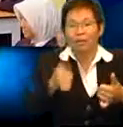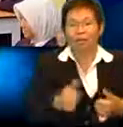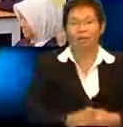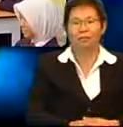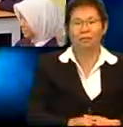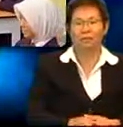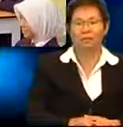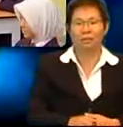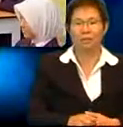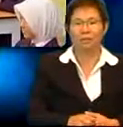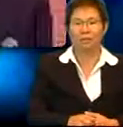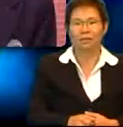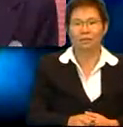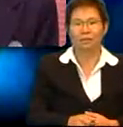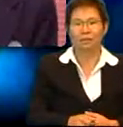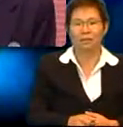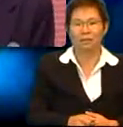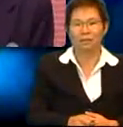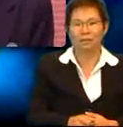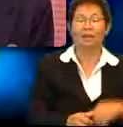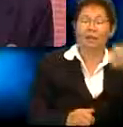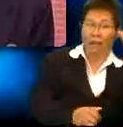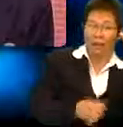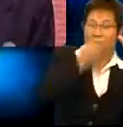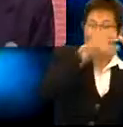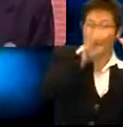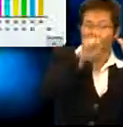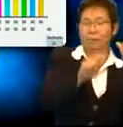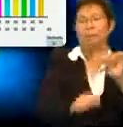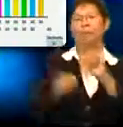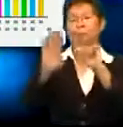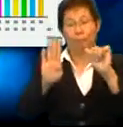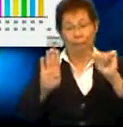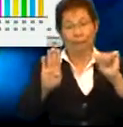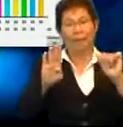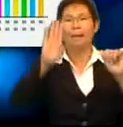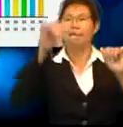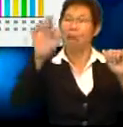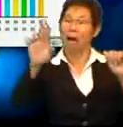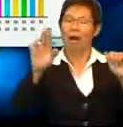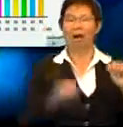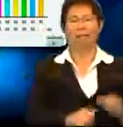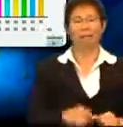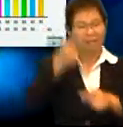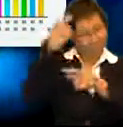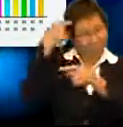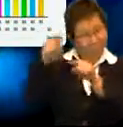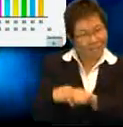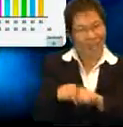Sahizat? Picture A is a histogram and picture B is a bar chart. Do you all